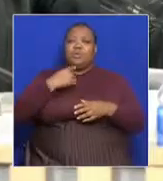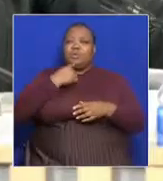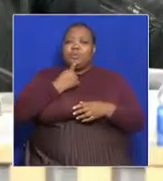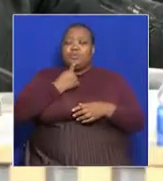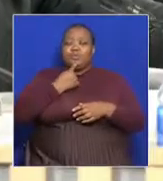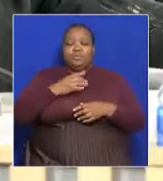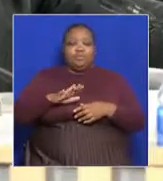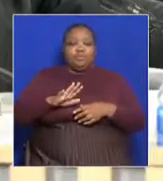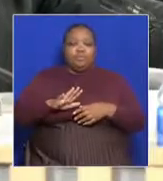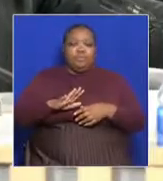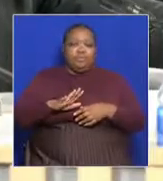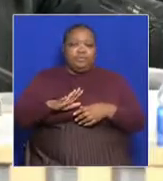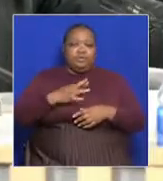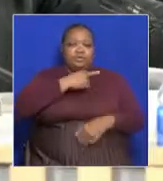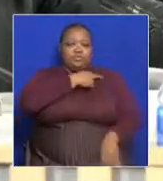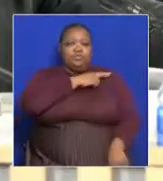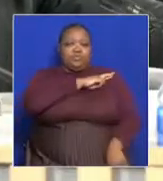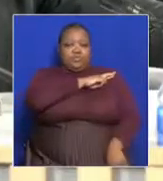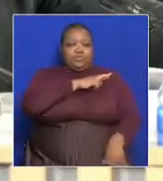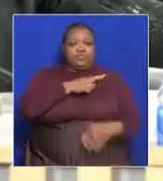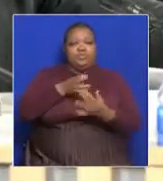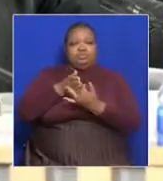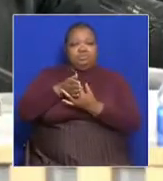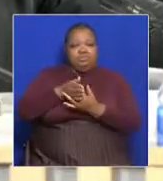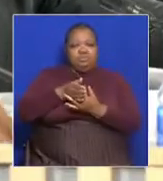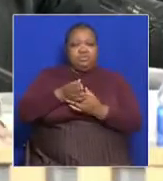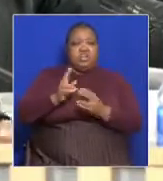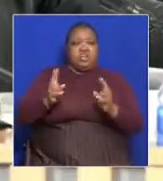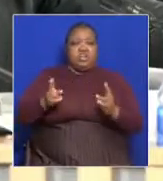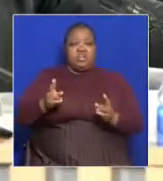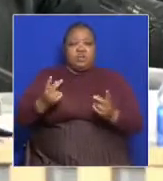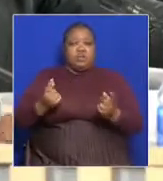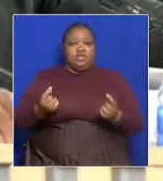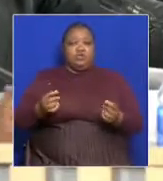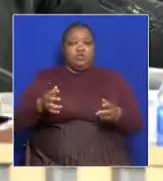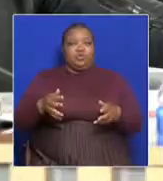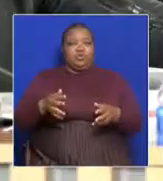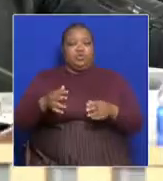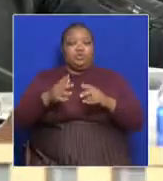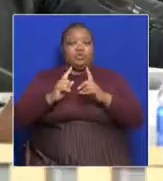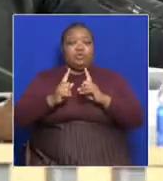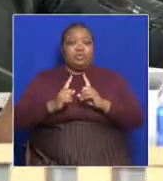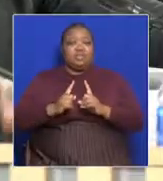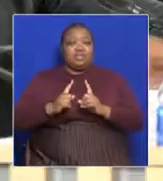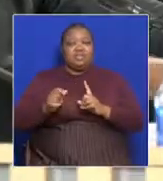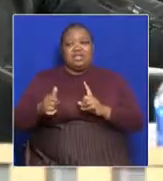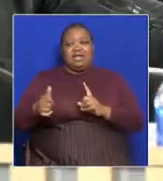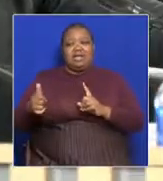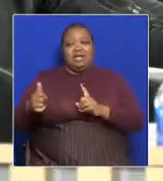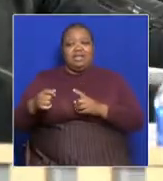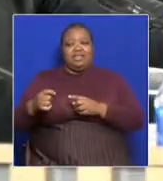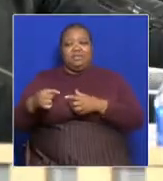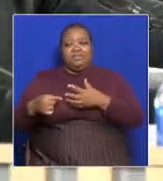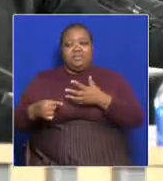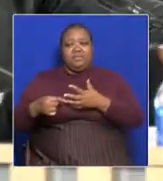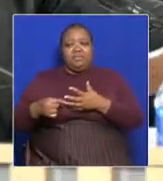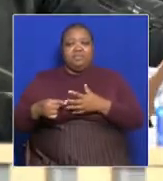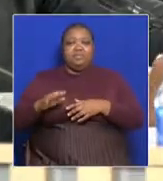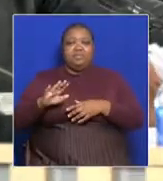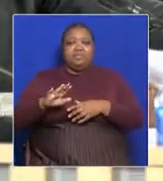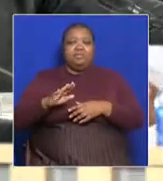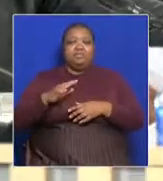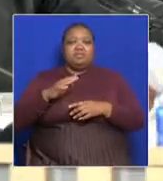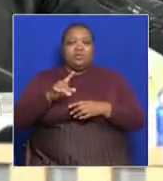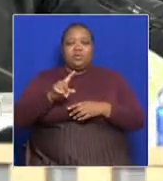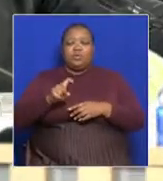rude and interrupt you. I don't usually do this. You are discussing other issues now, and you've left my question. And